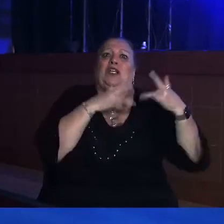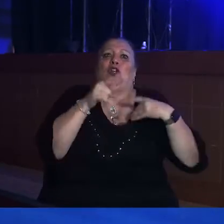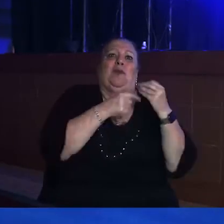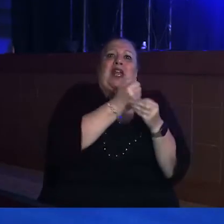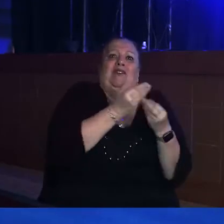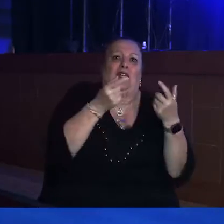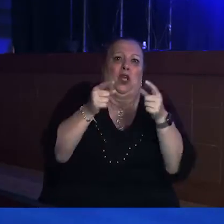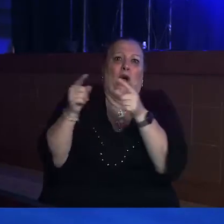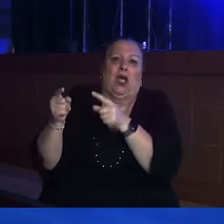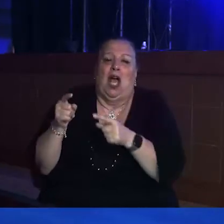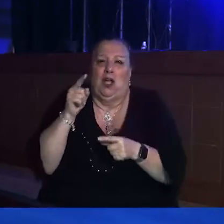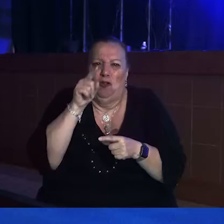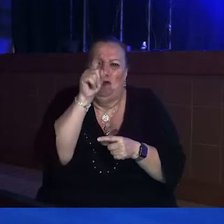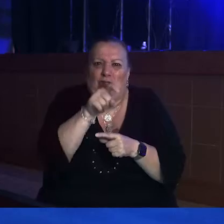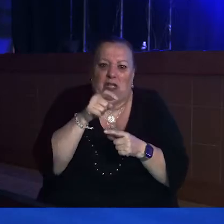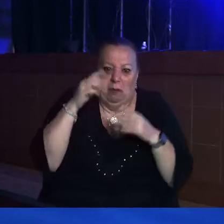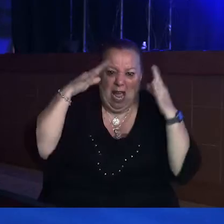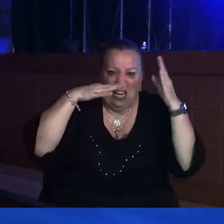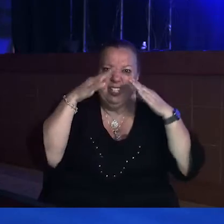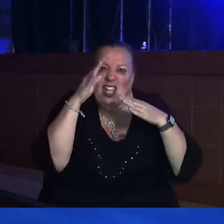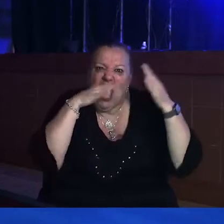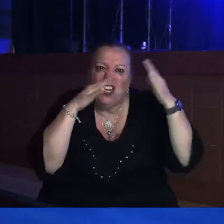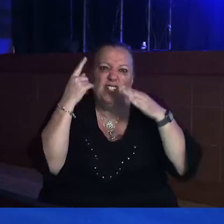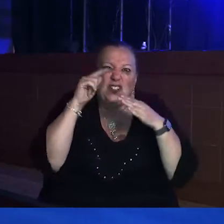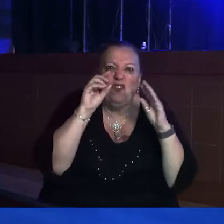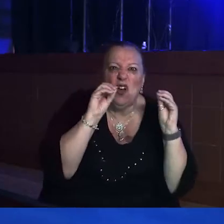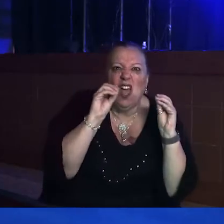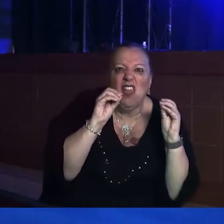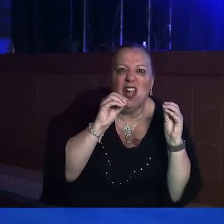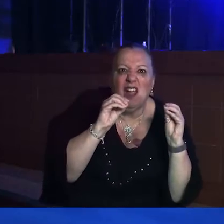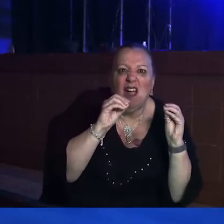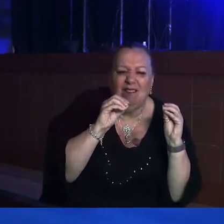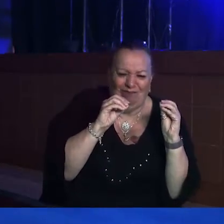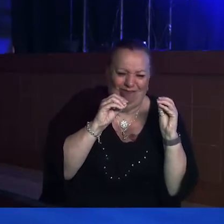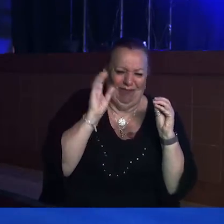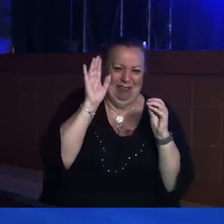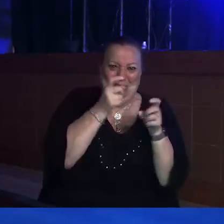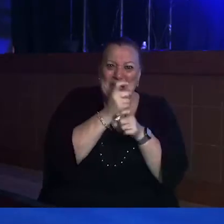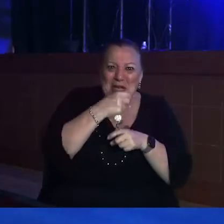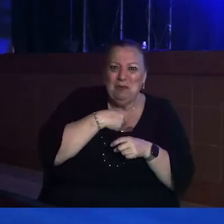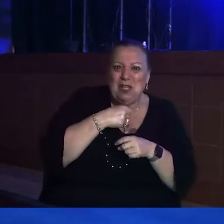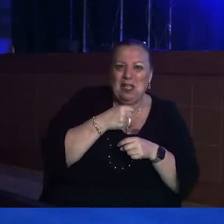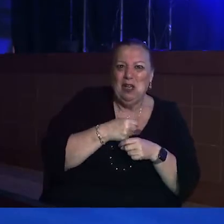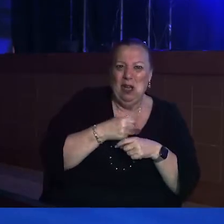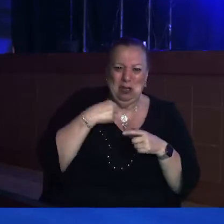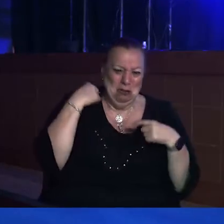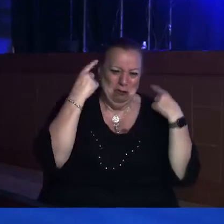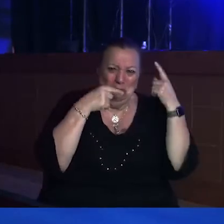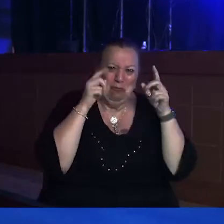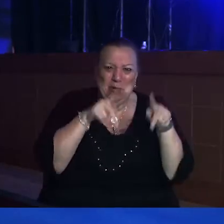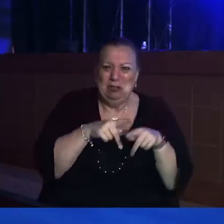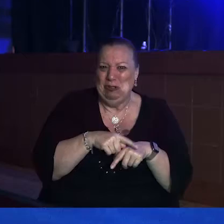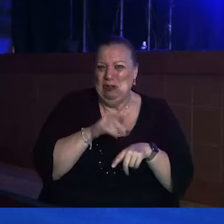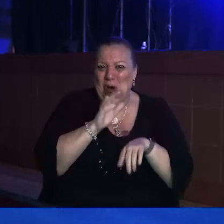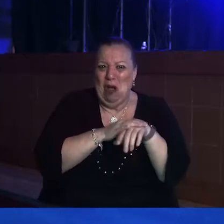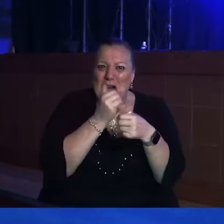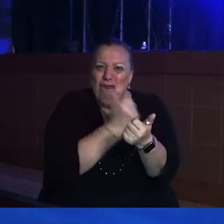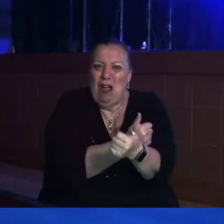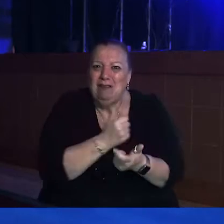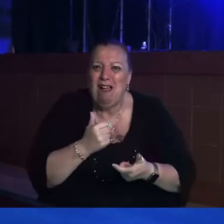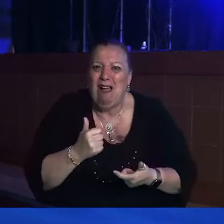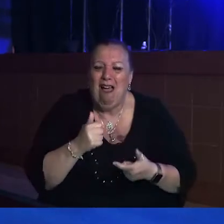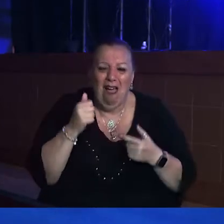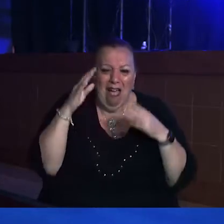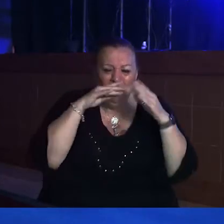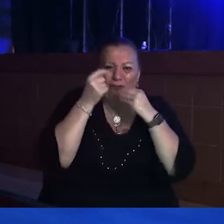You need to be anxious. Anxious for nothing? You gotta be kidding me. What are you smoking? Anxious for everything. Think of all the what ifs. Think